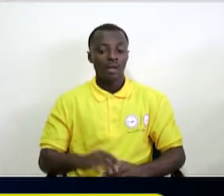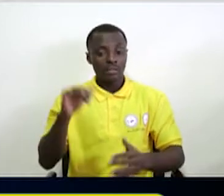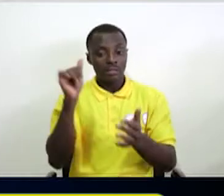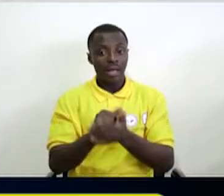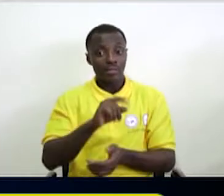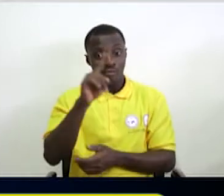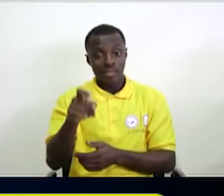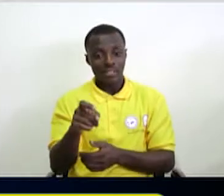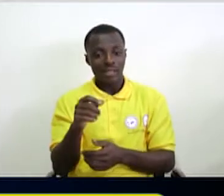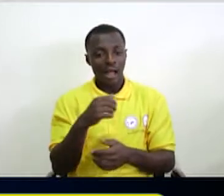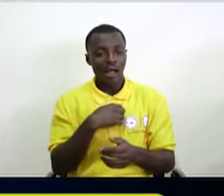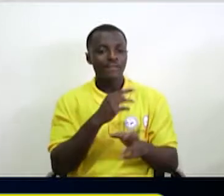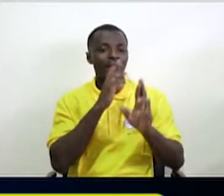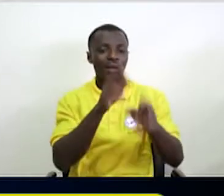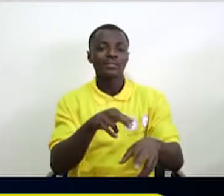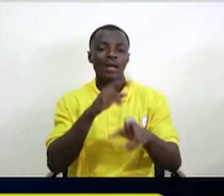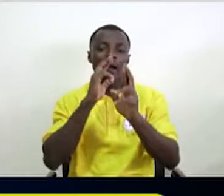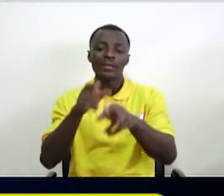on where you are standing.